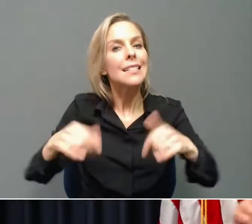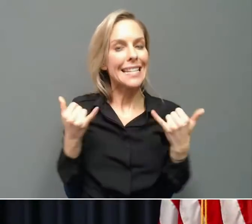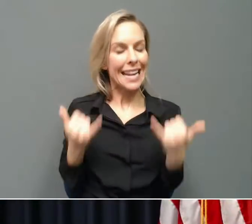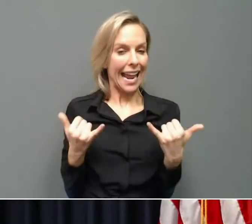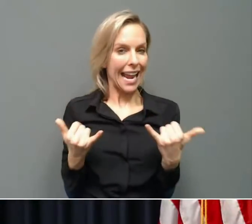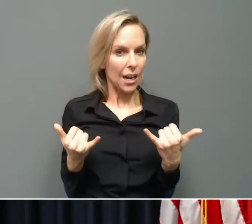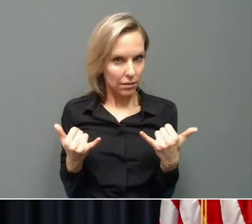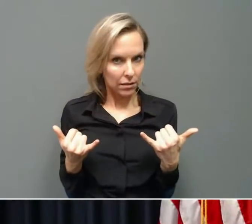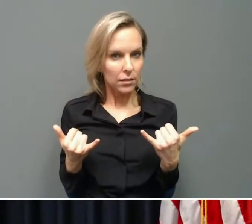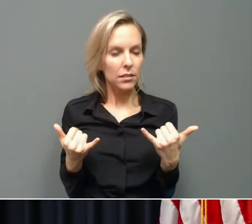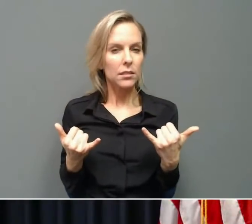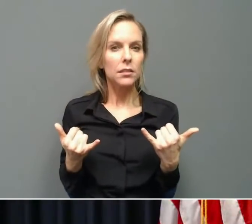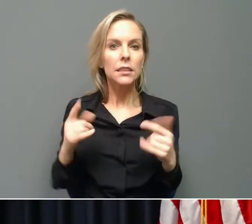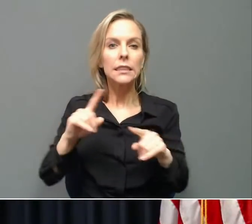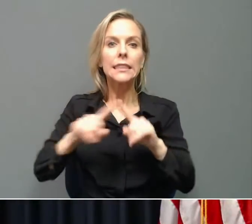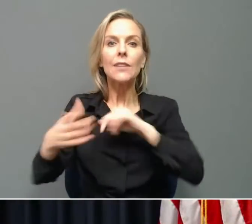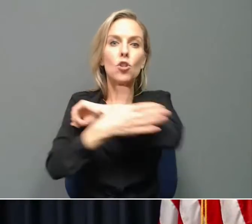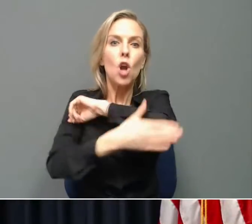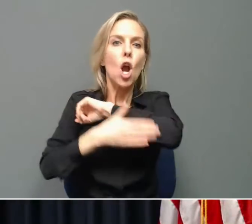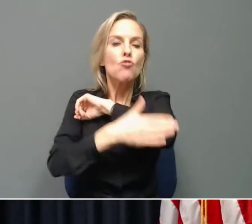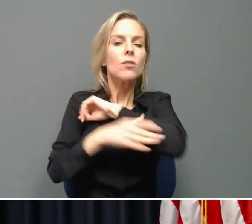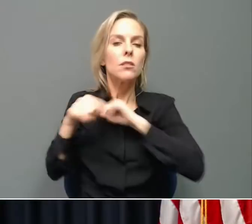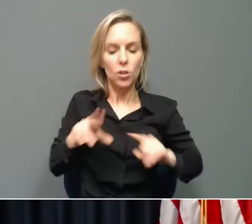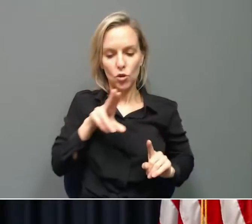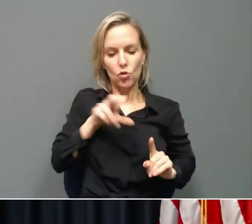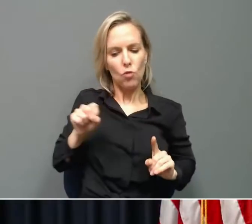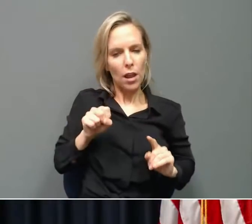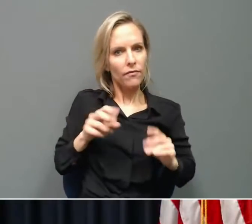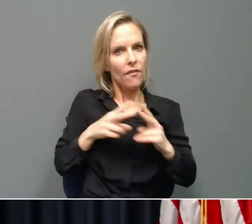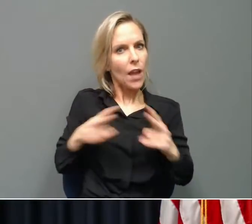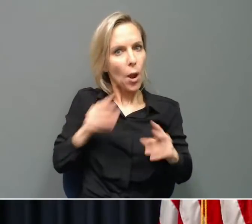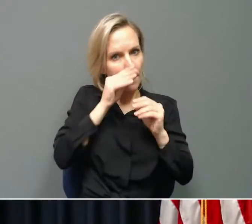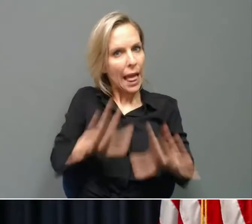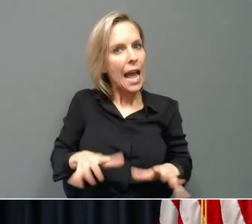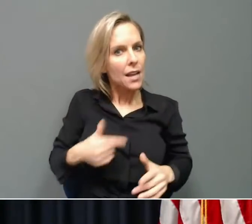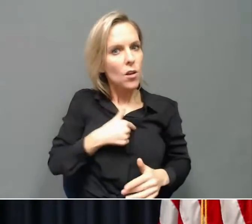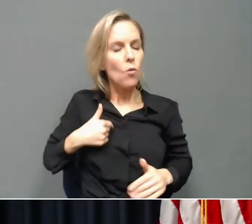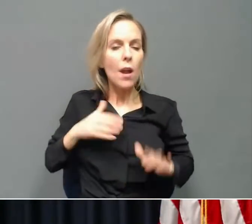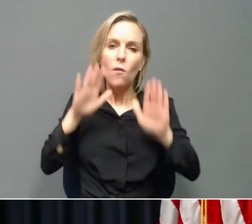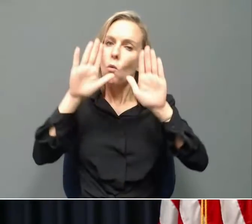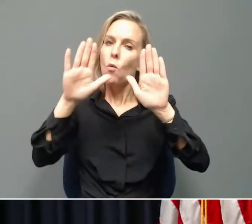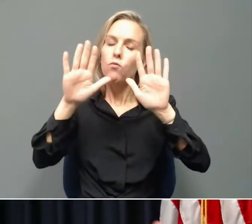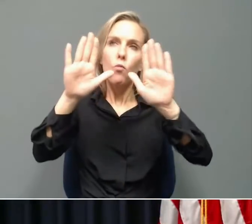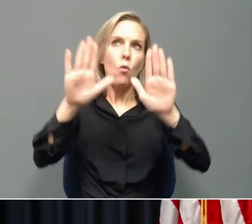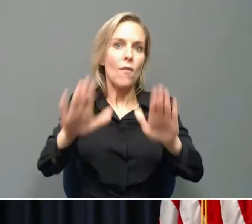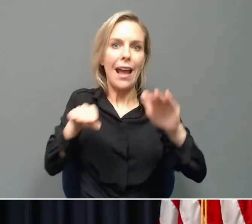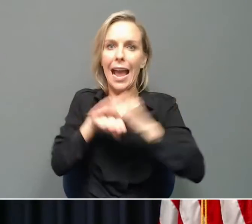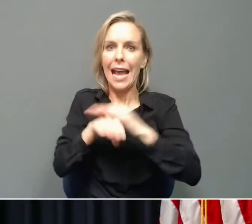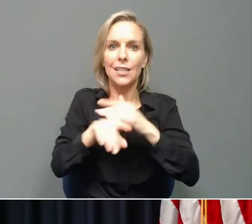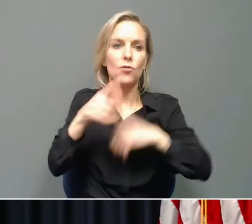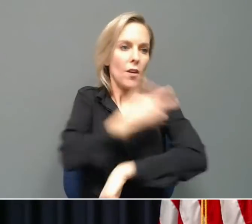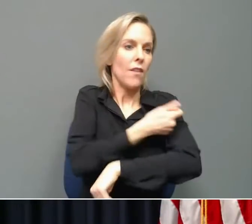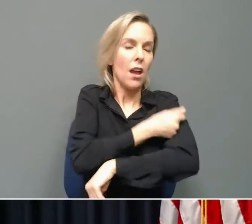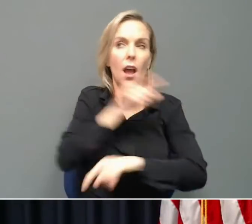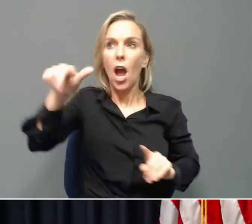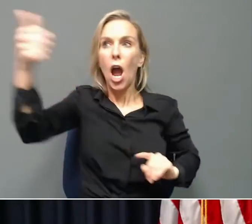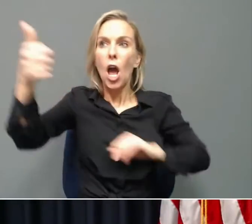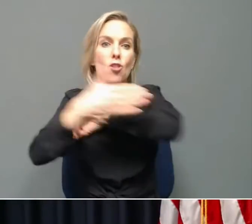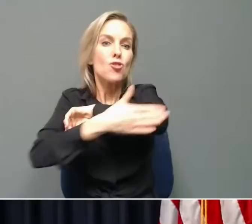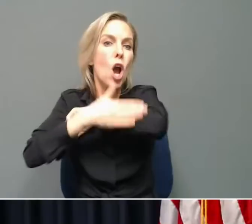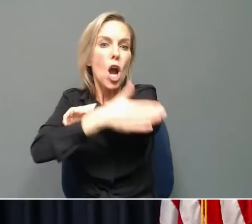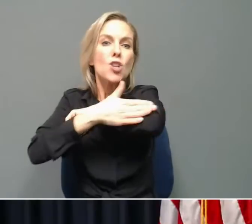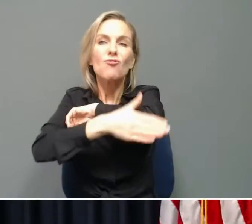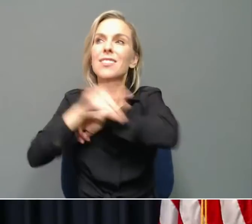is different countries. The United States of America is very blessed. We have a great access to vaccine. A lot of other countries don't have access to vaccine like we